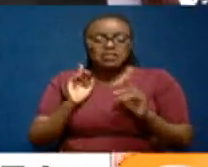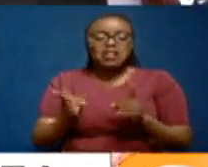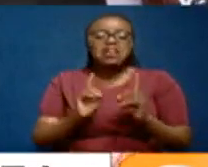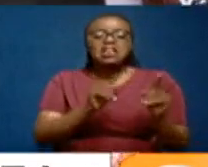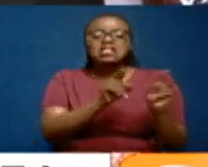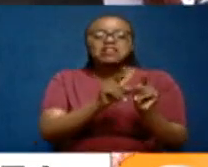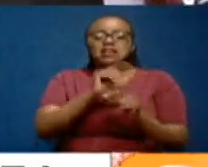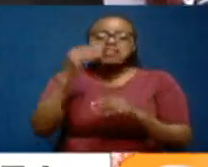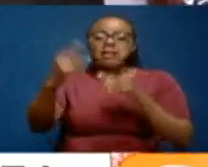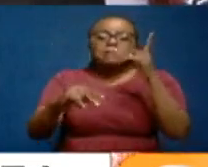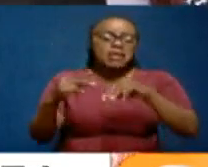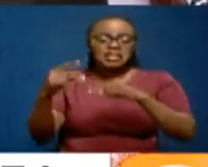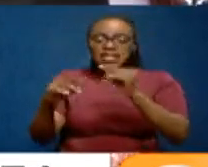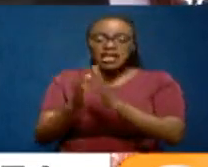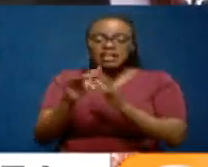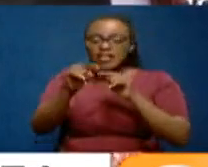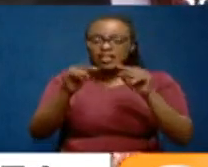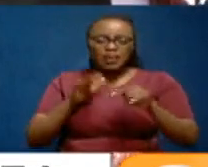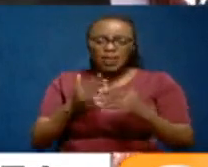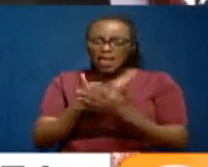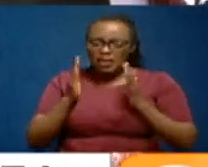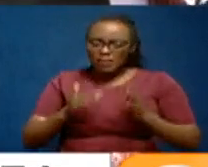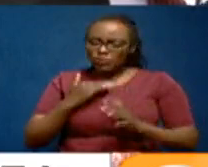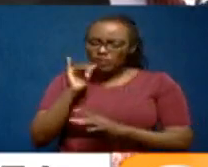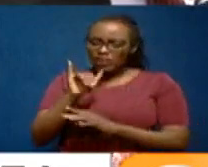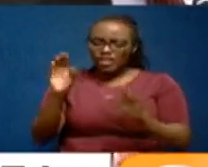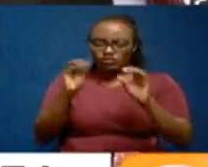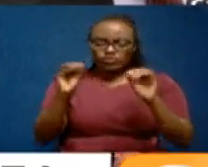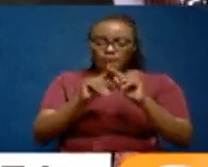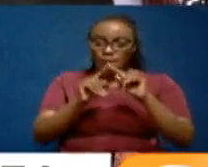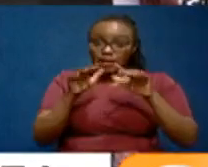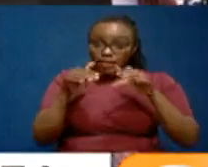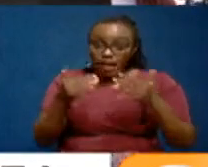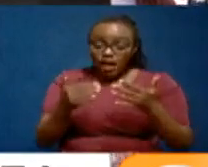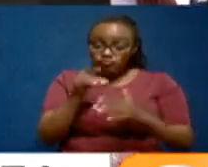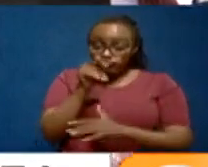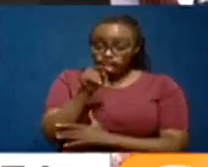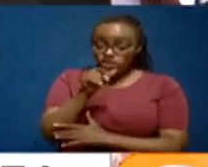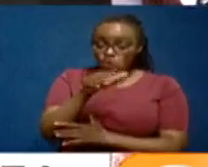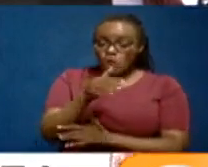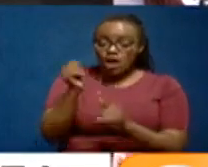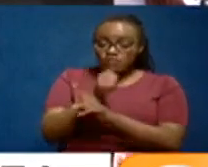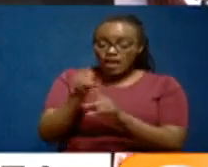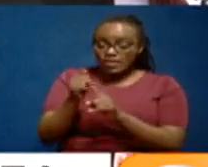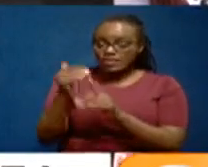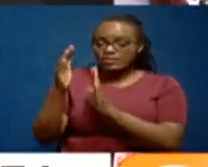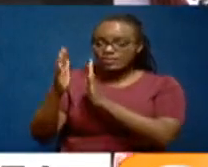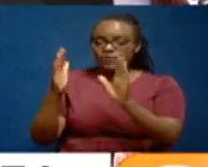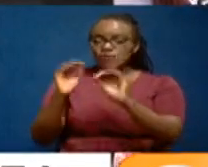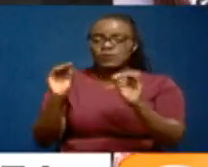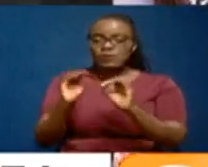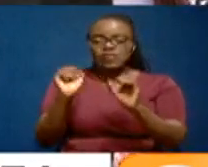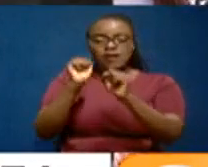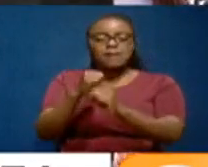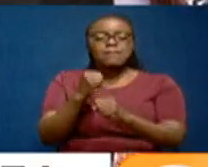around attacking women and killing them. No one wants that. But the manner in which you fight insecurity